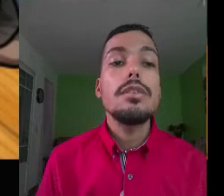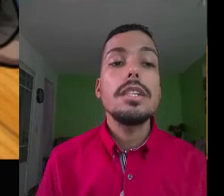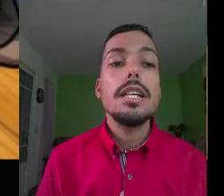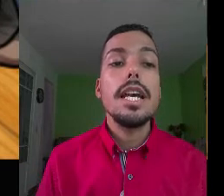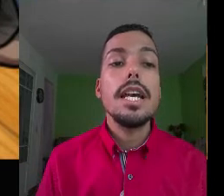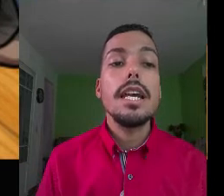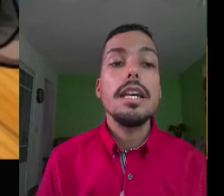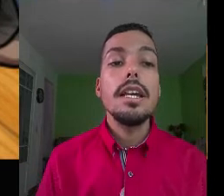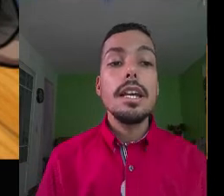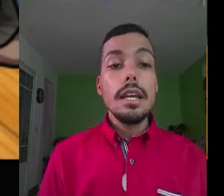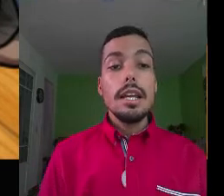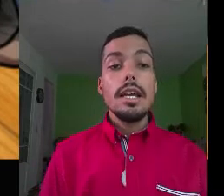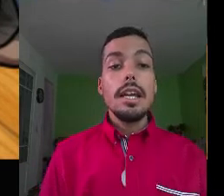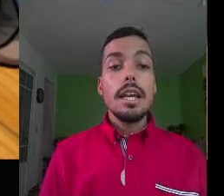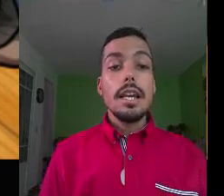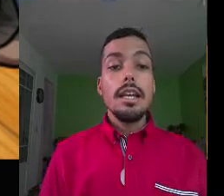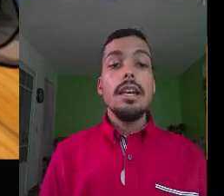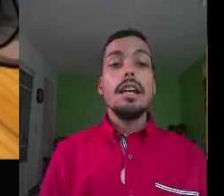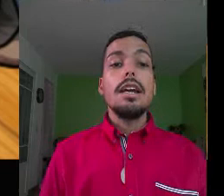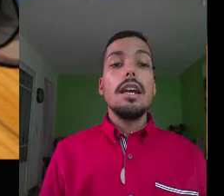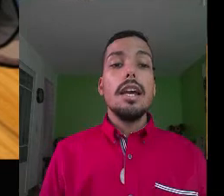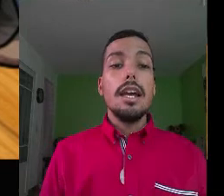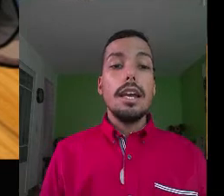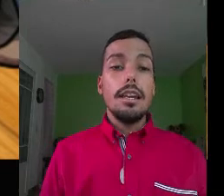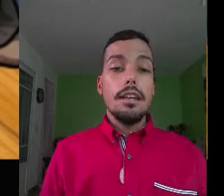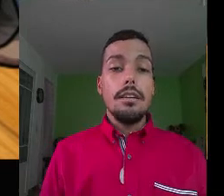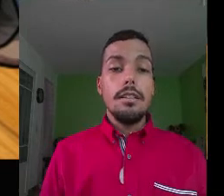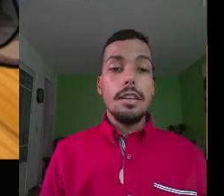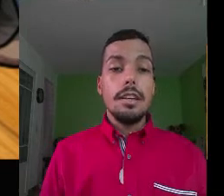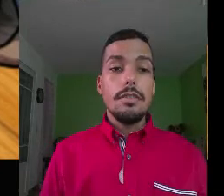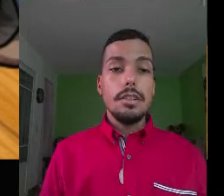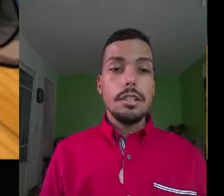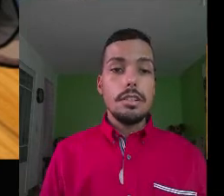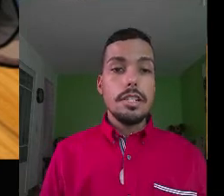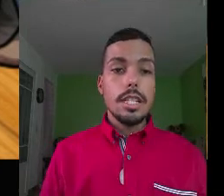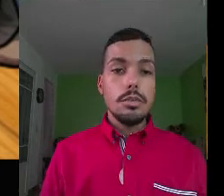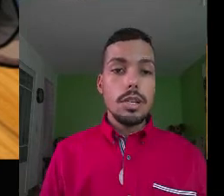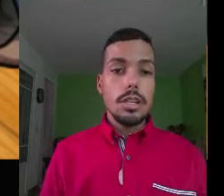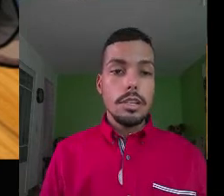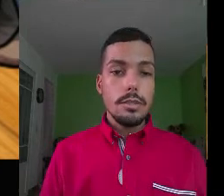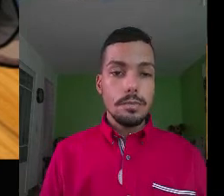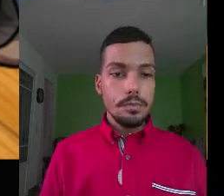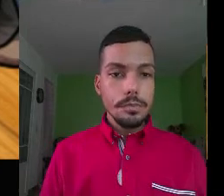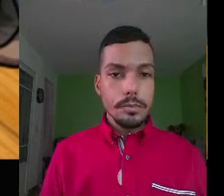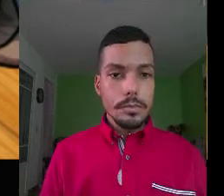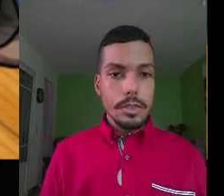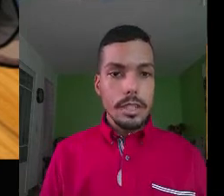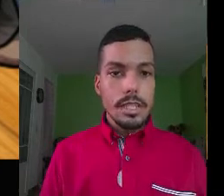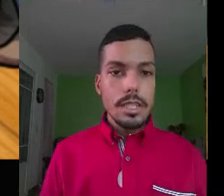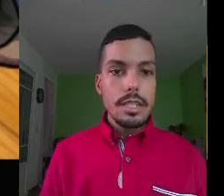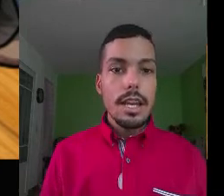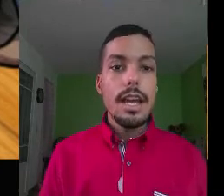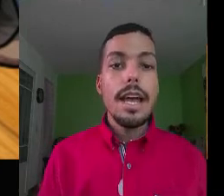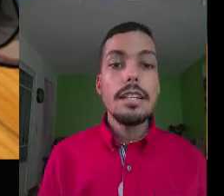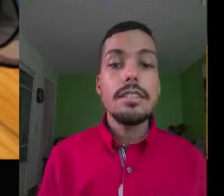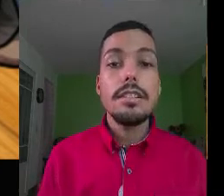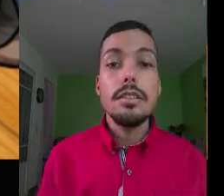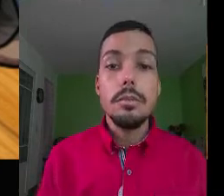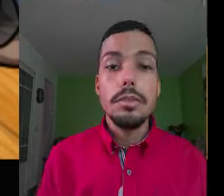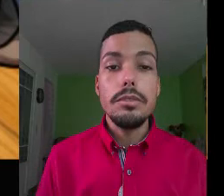to sound A. A. A. Okay, very good. The next one here. This is